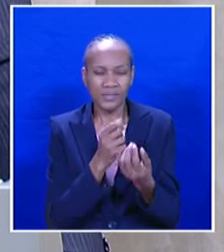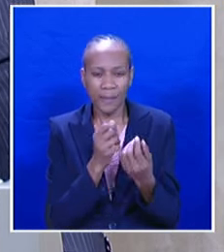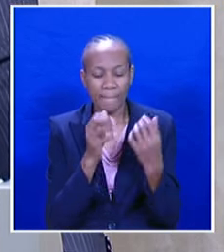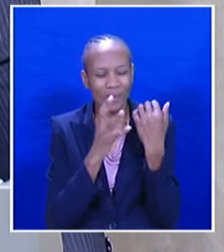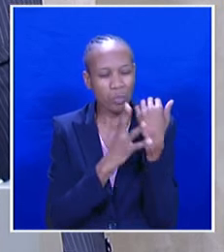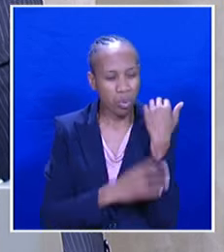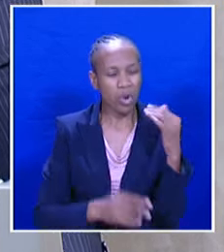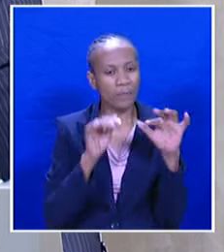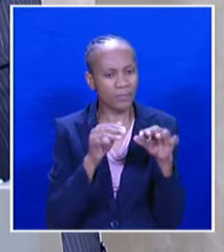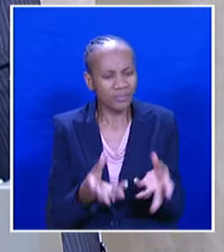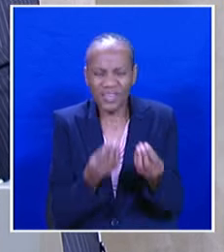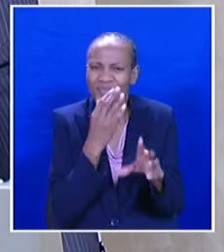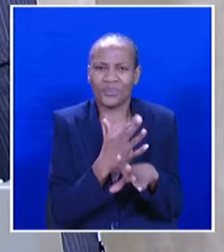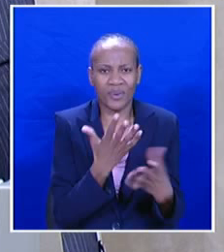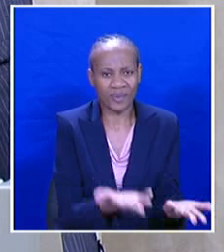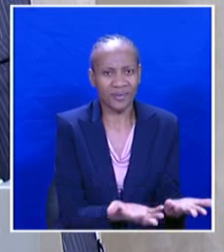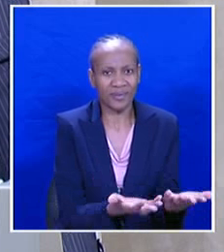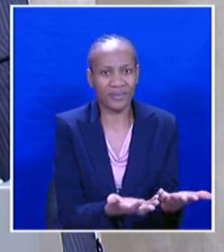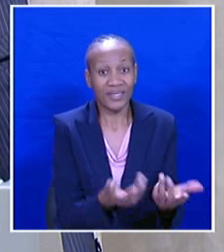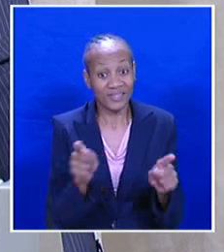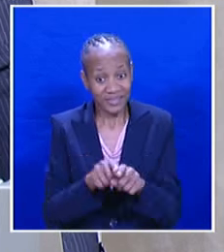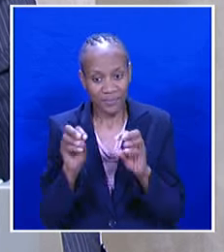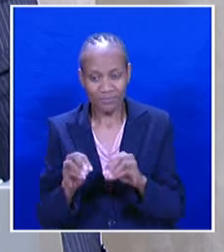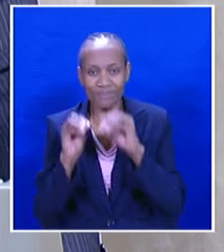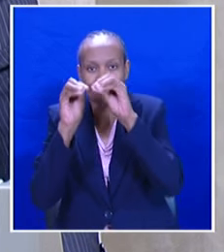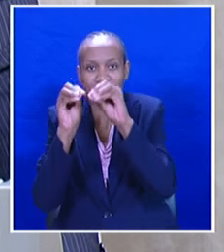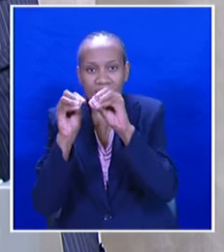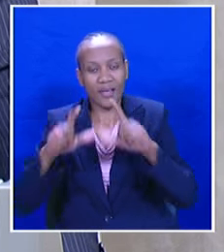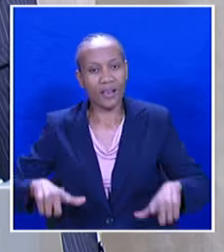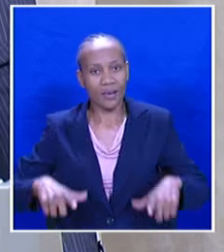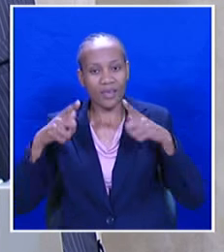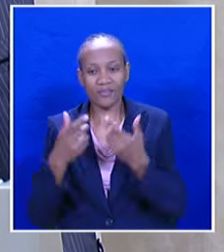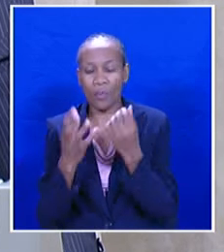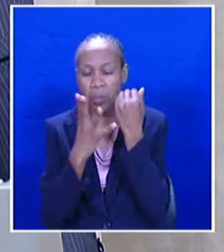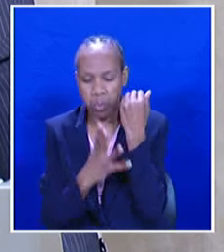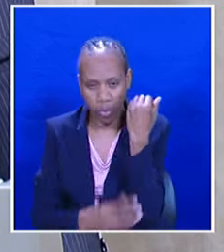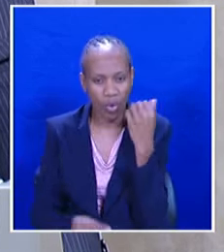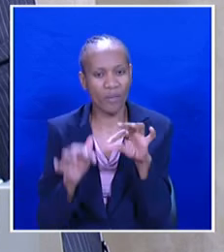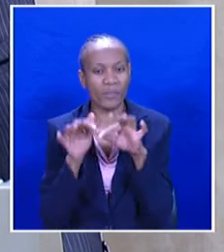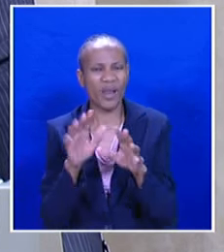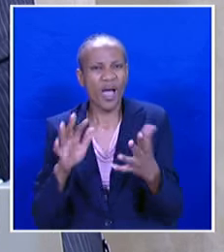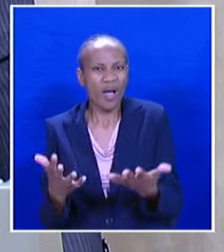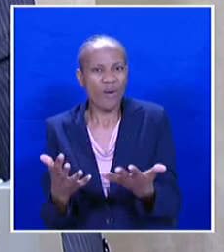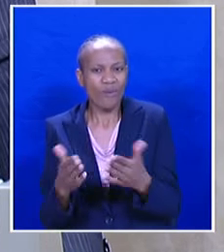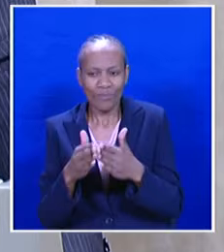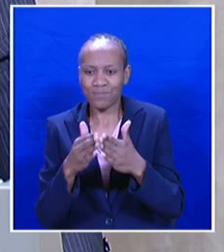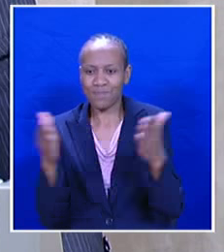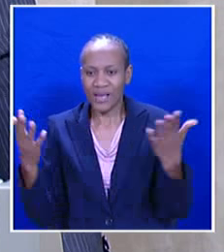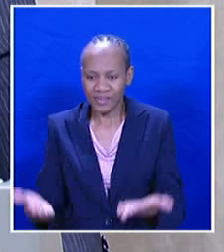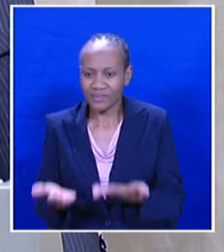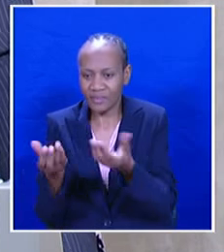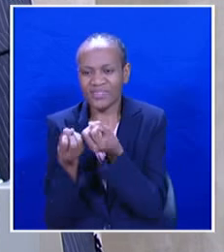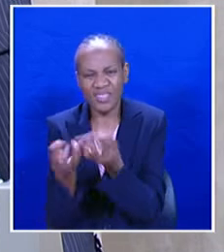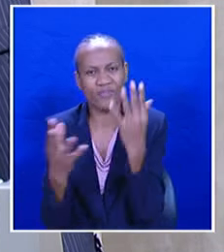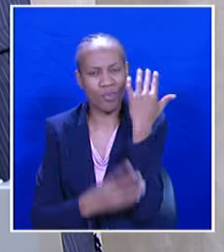It also improves the lives of the poor by providing a wide range of services as well as